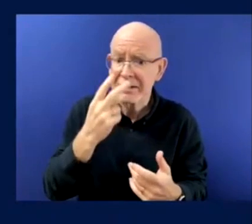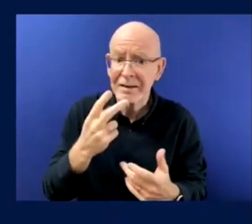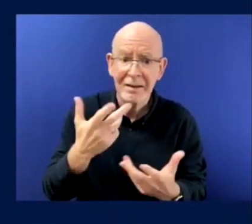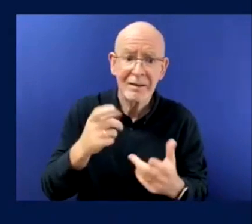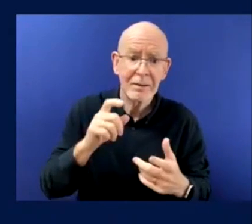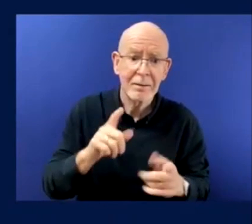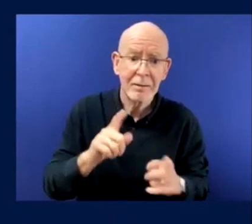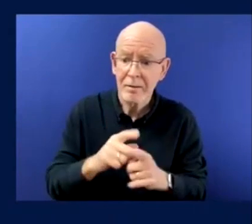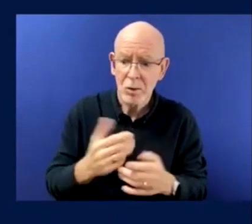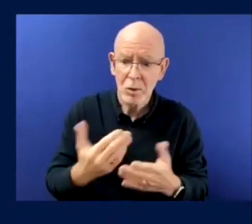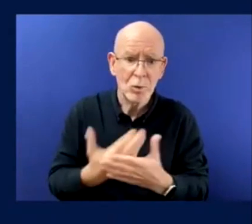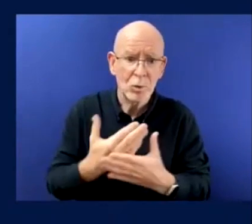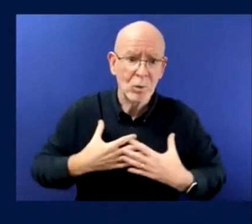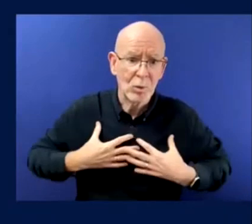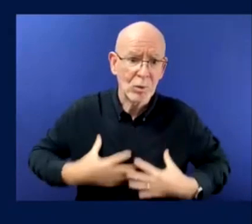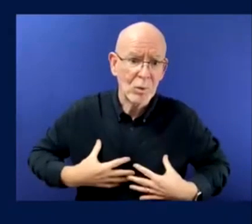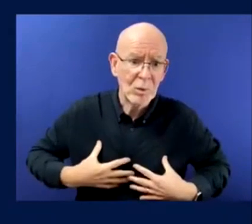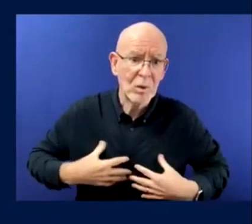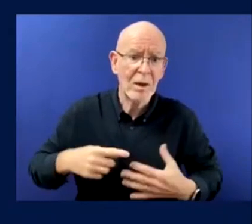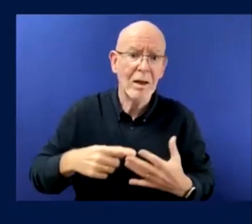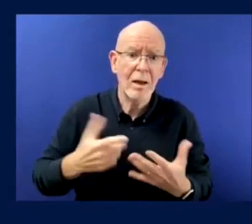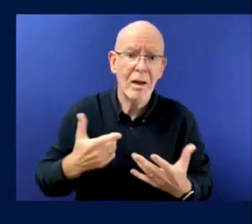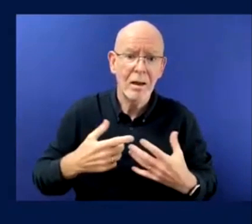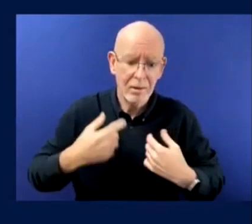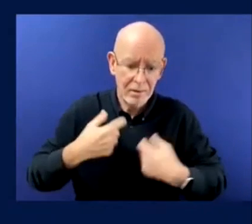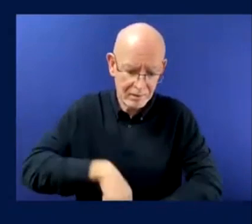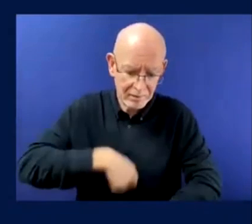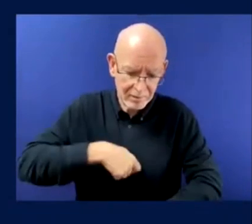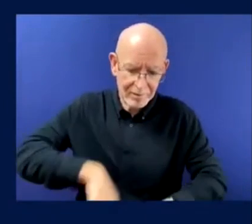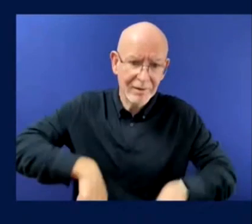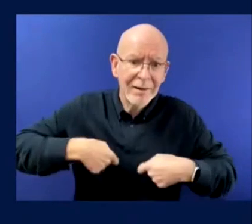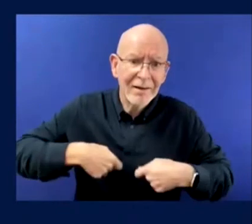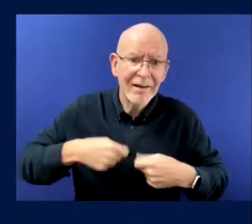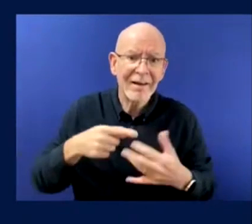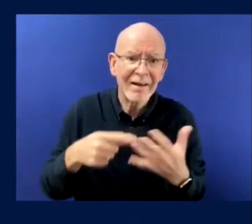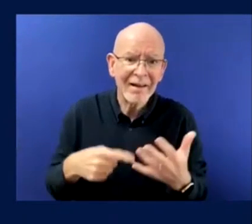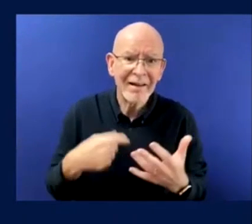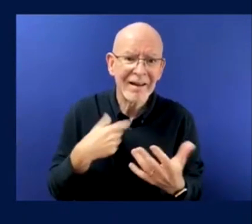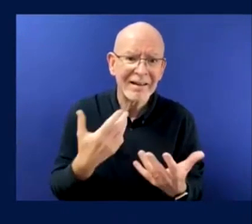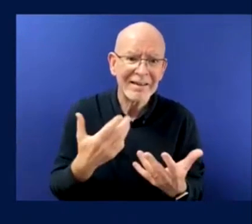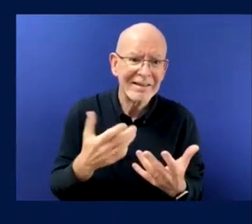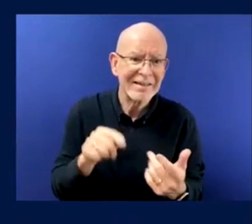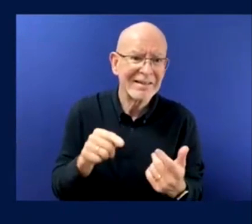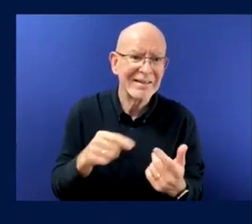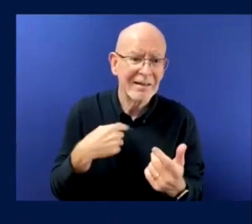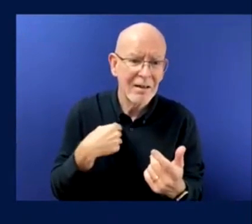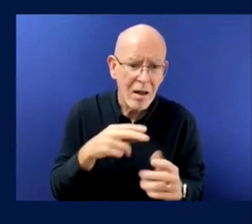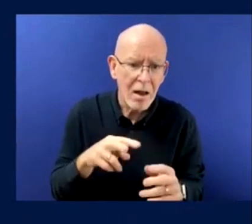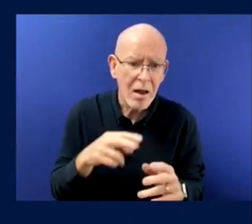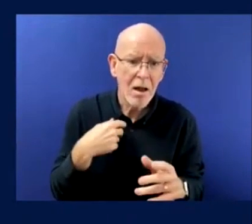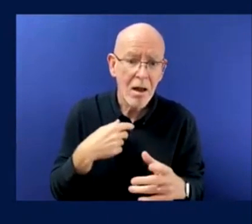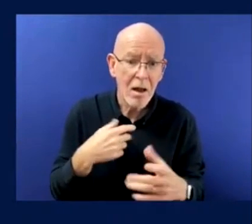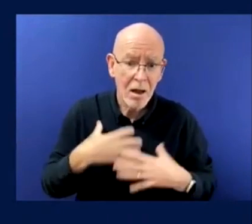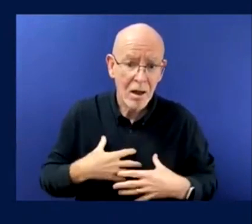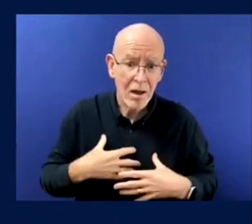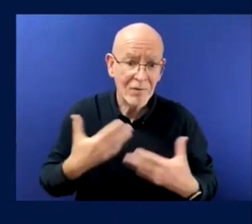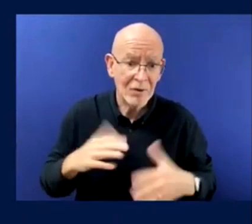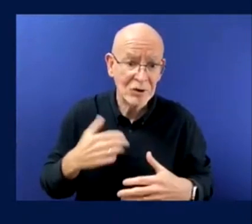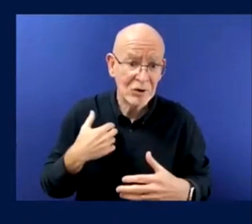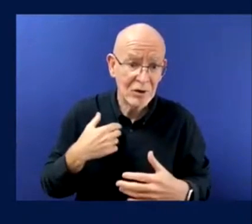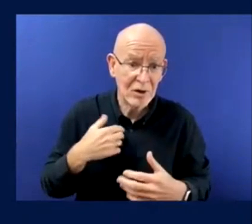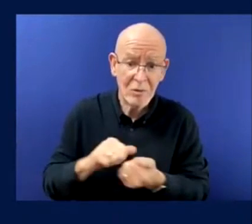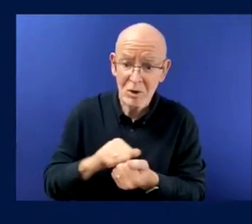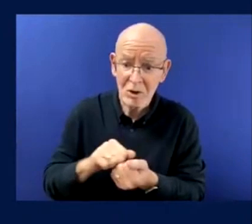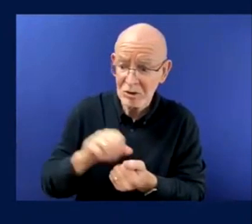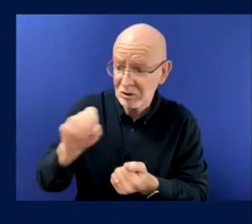right, I can't enjoy the game. It could be a cup final, and I can't be dealing with them. I